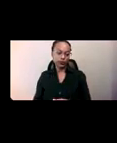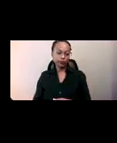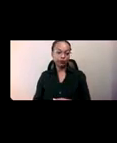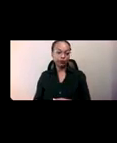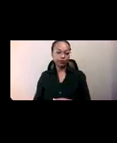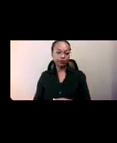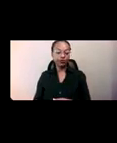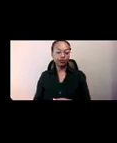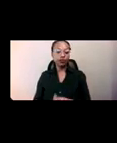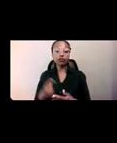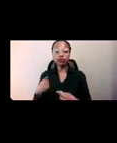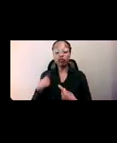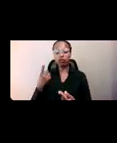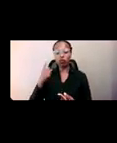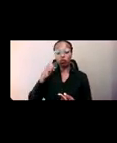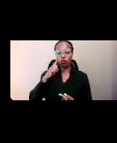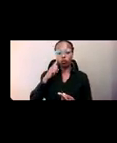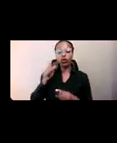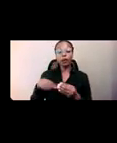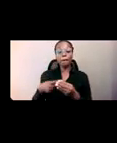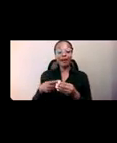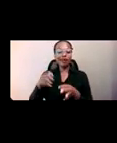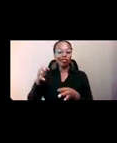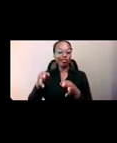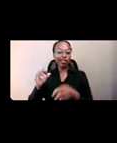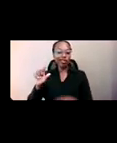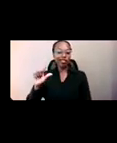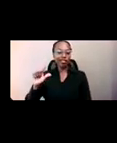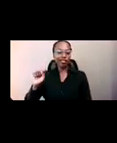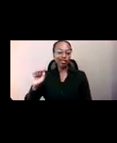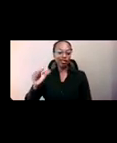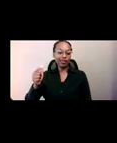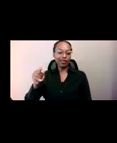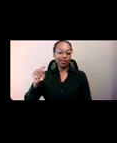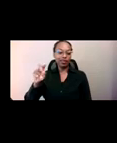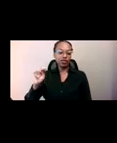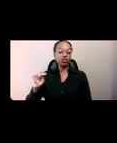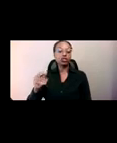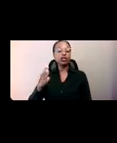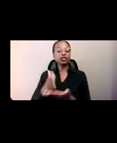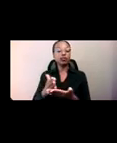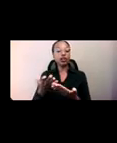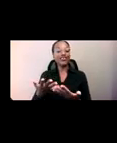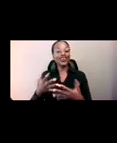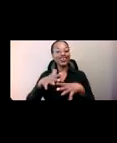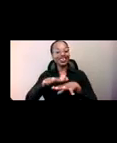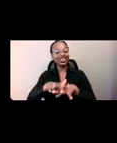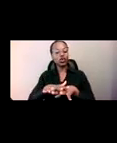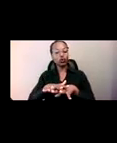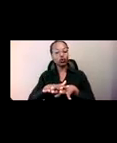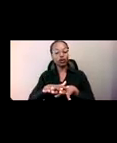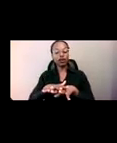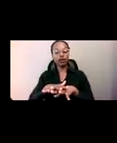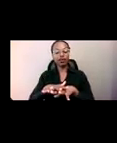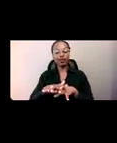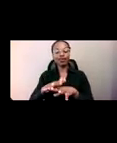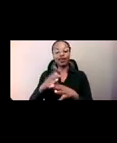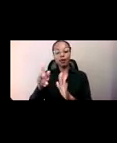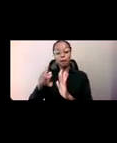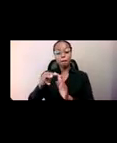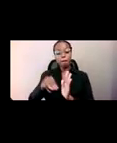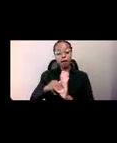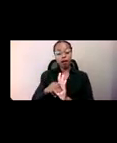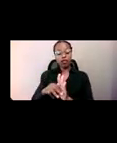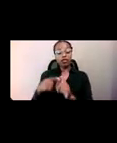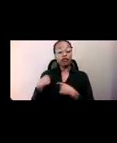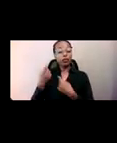As you've heard about our litigation, as part of our integrated advocacy model, just as we've been litigating unlawful jail conditions over the